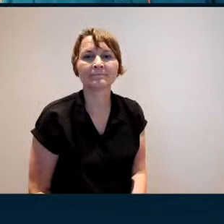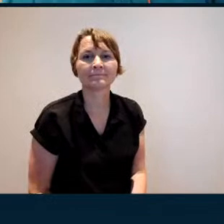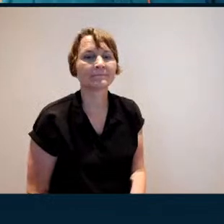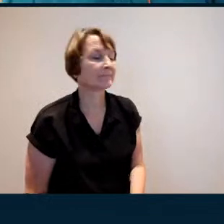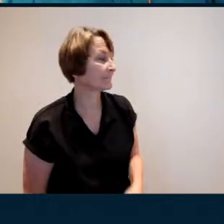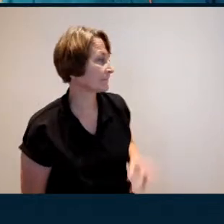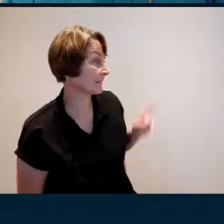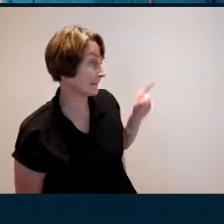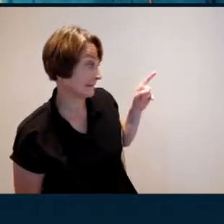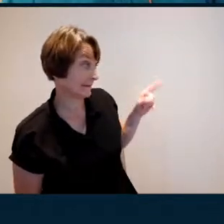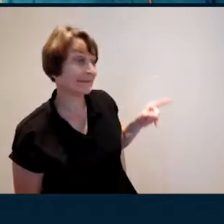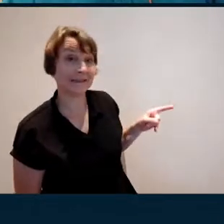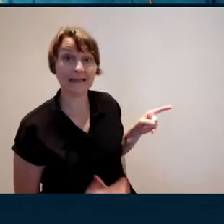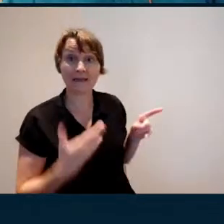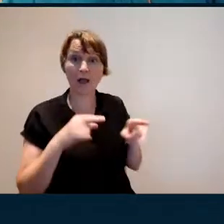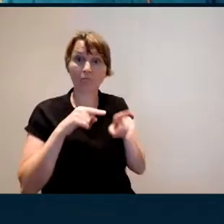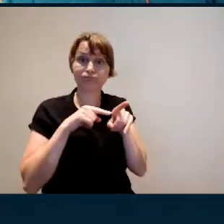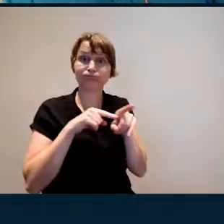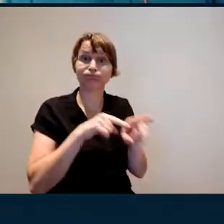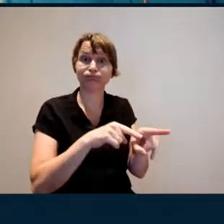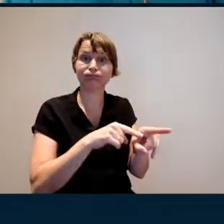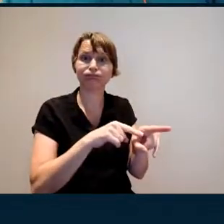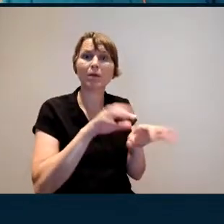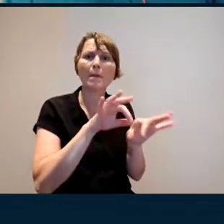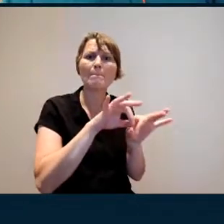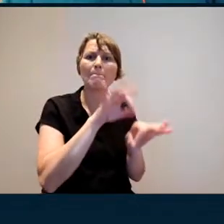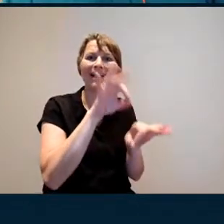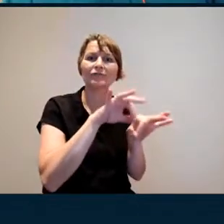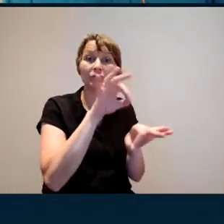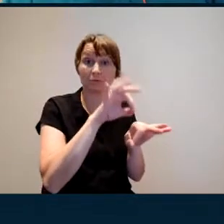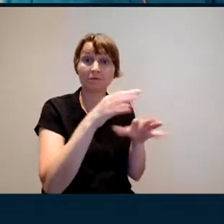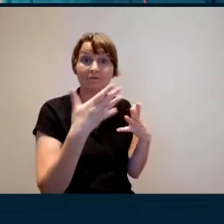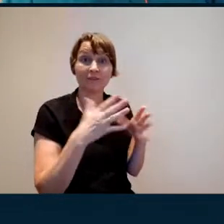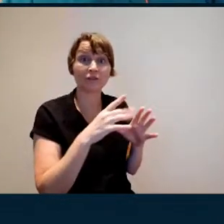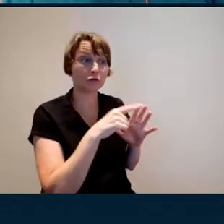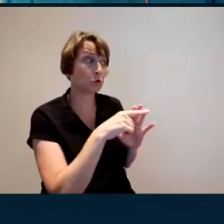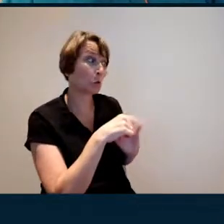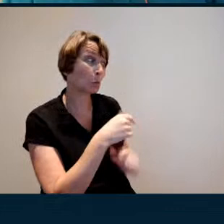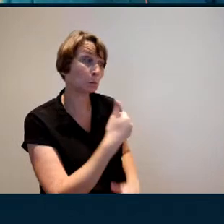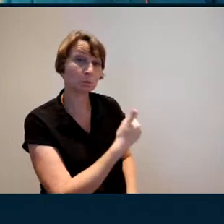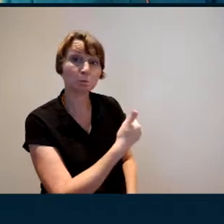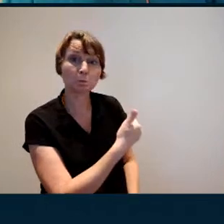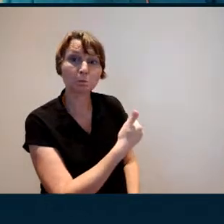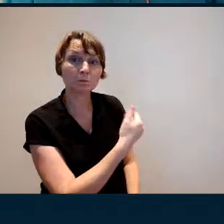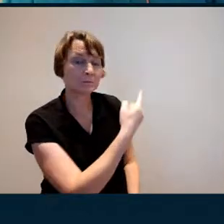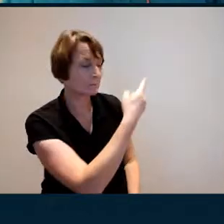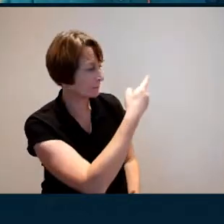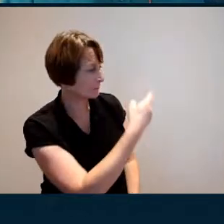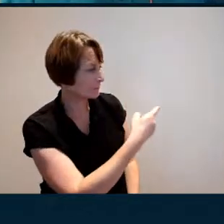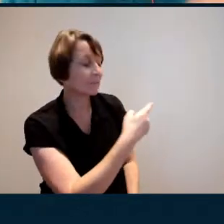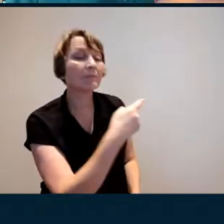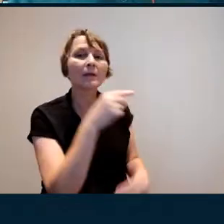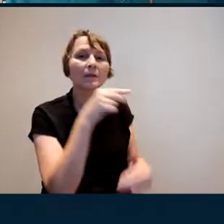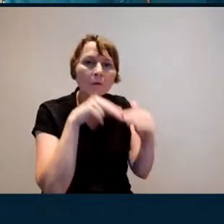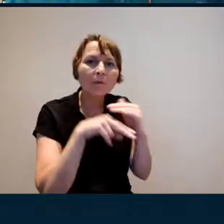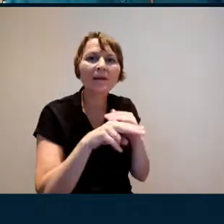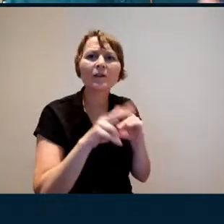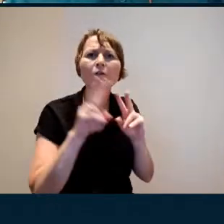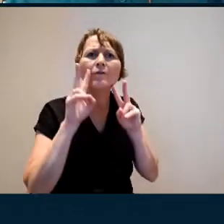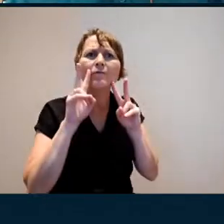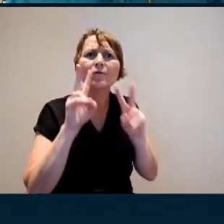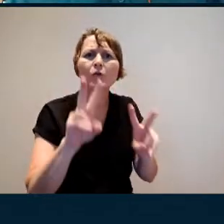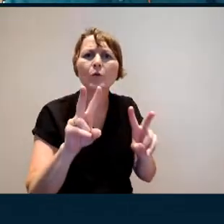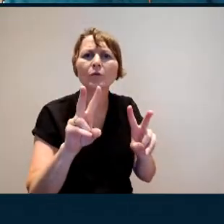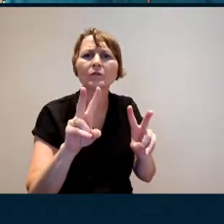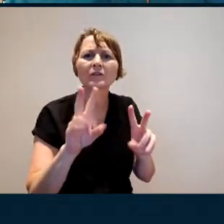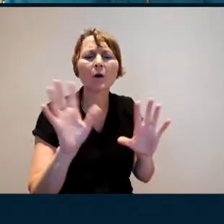and stuff for me. So that's pretty cool. I also can go in and I can see the views, right? So this is, or excuse me, I can see